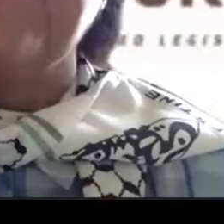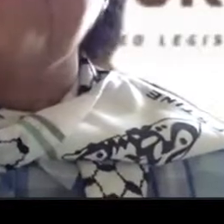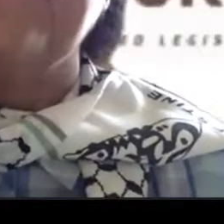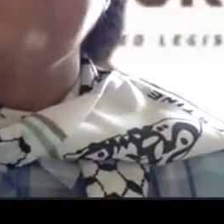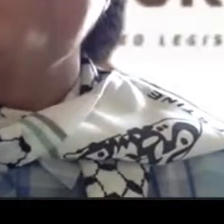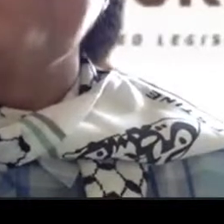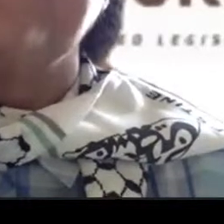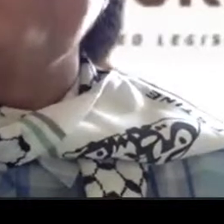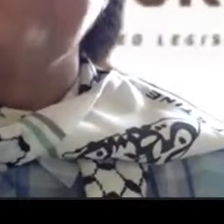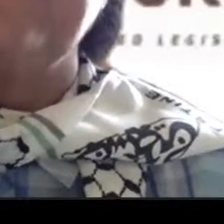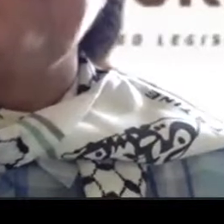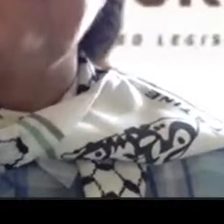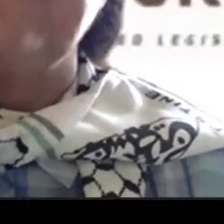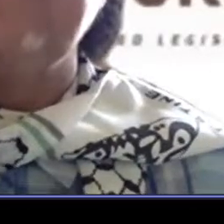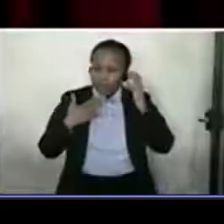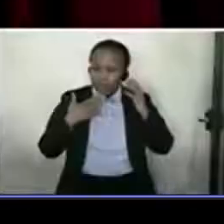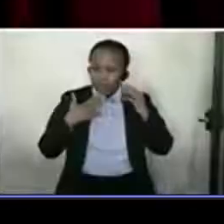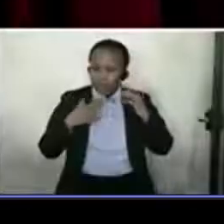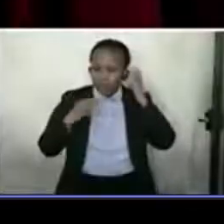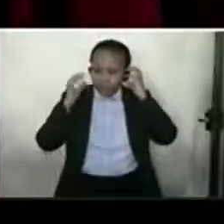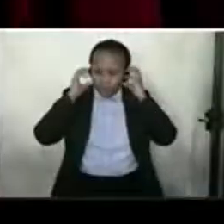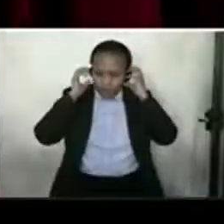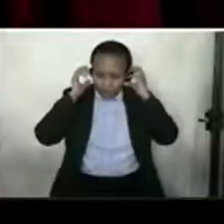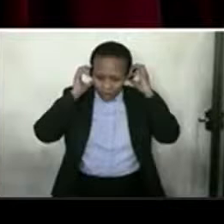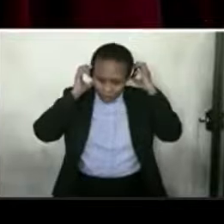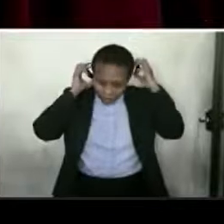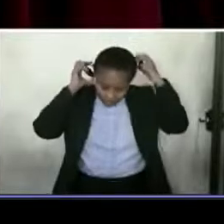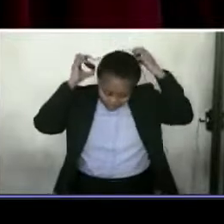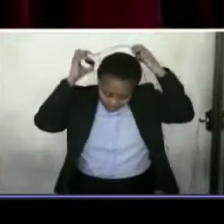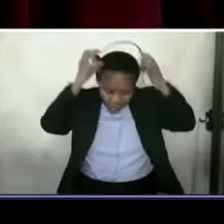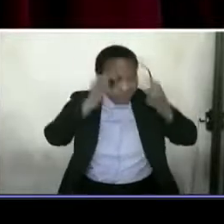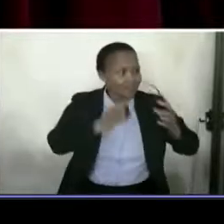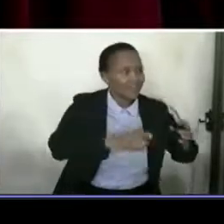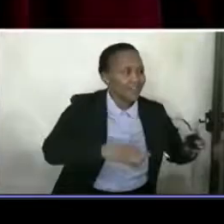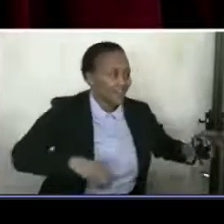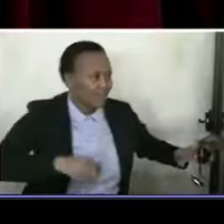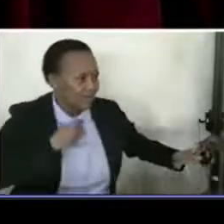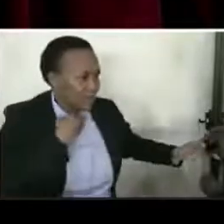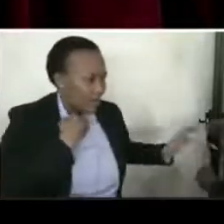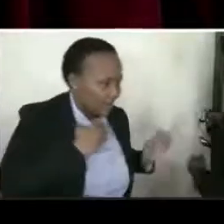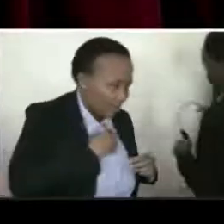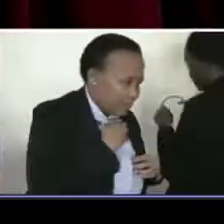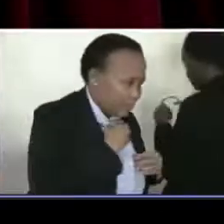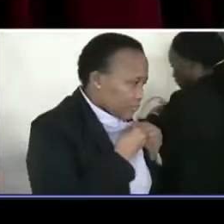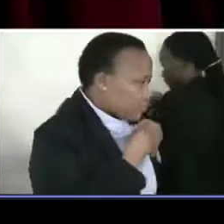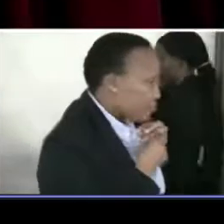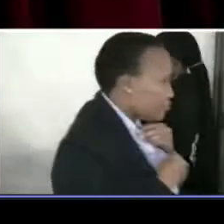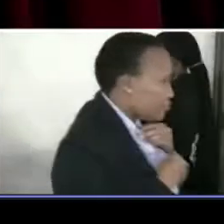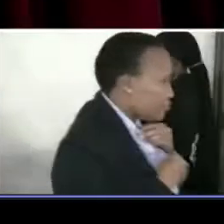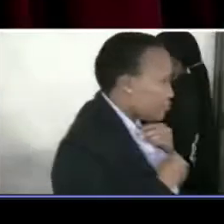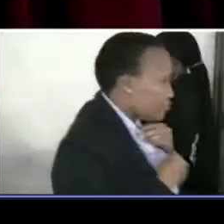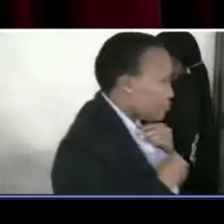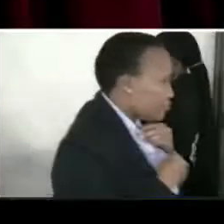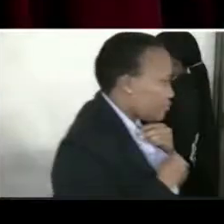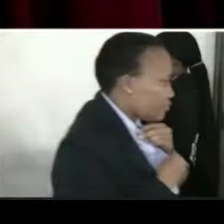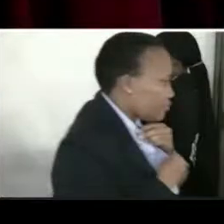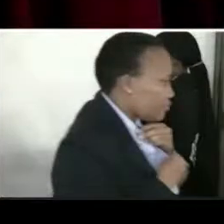Thank you. Thank you, Honorable Govender. So thank you, Honorable